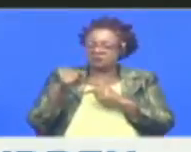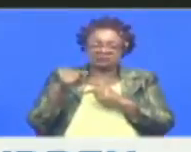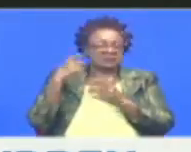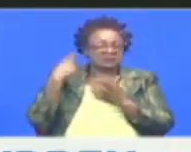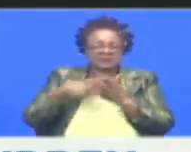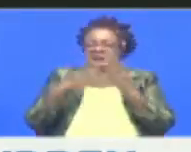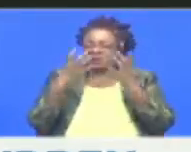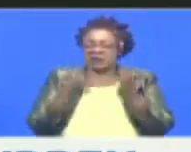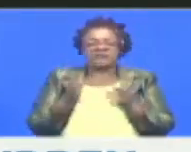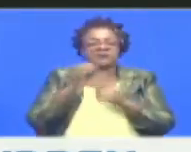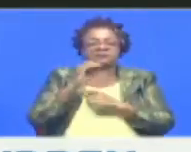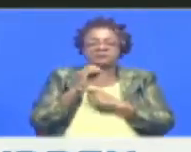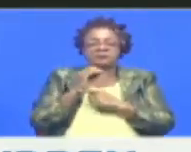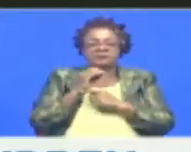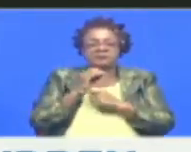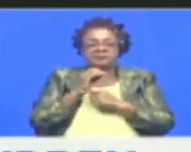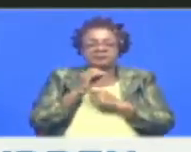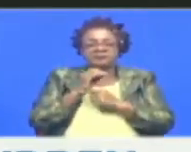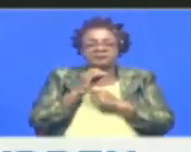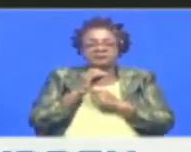taxed.